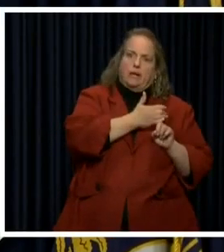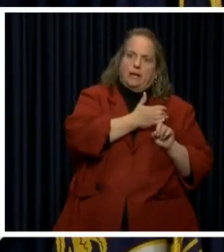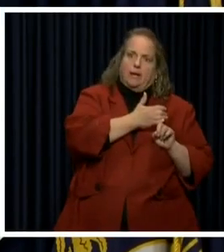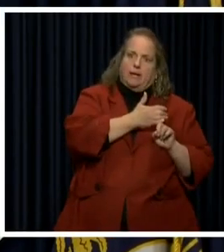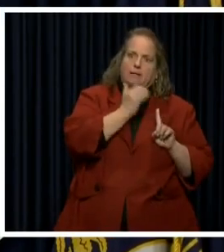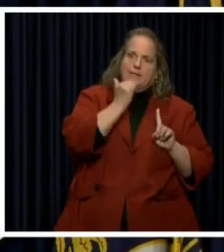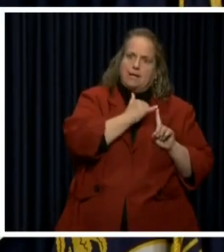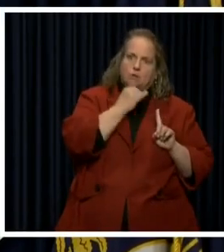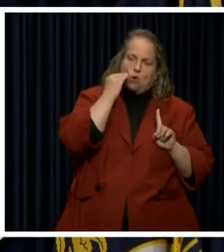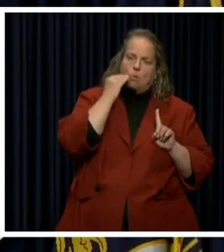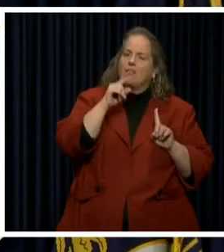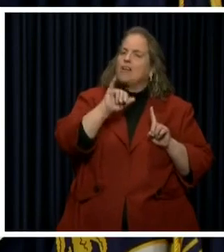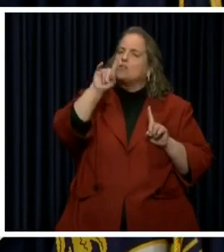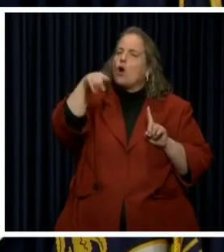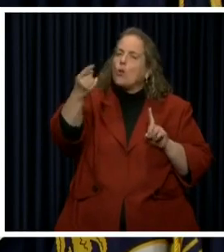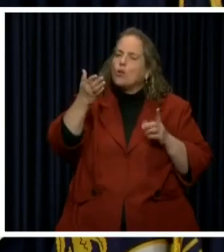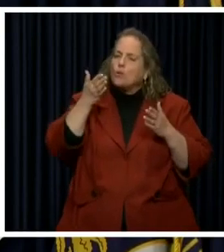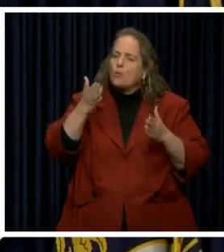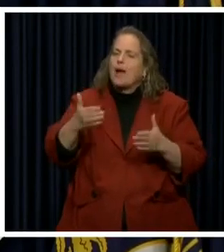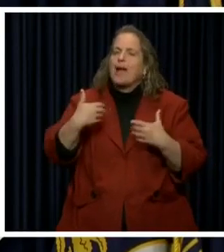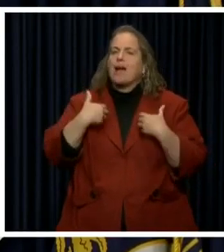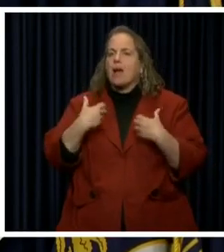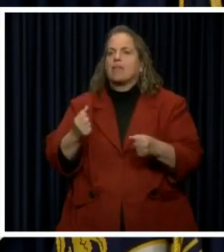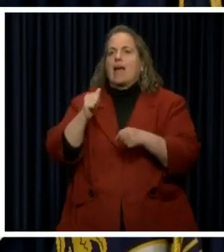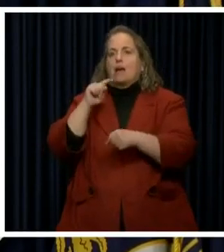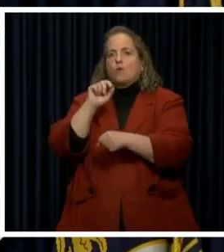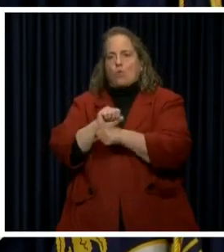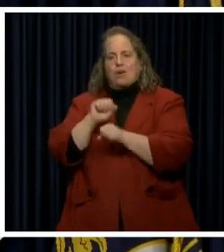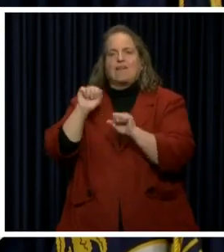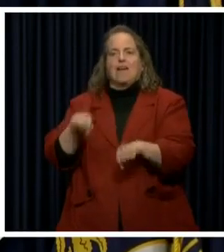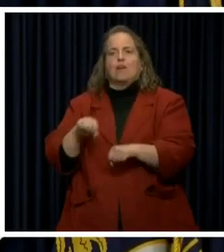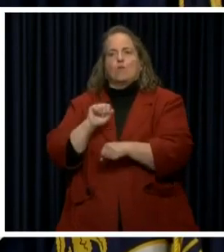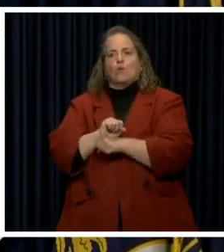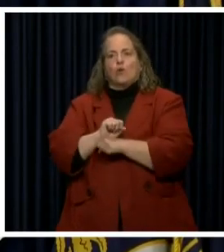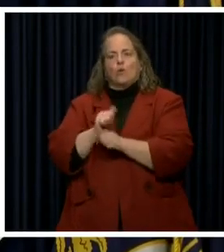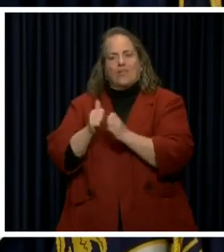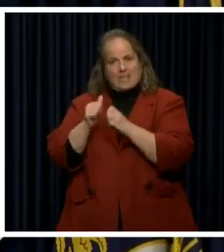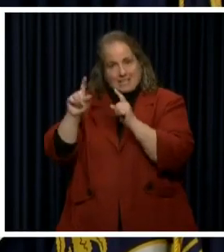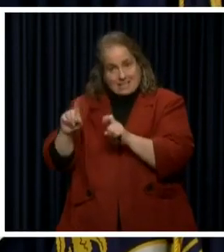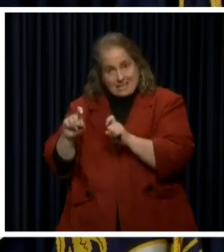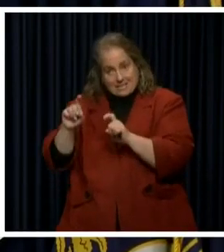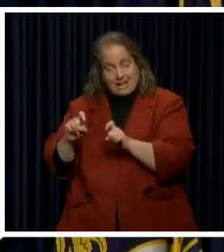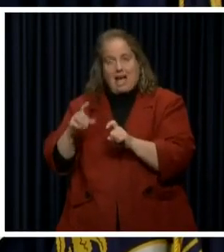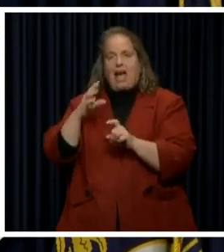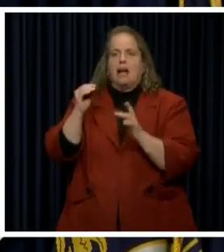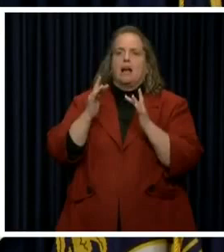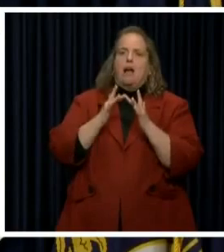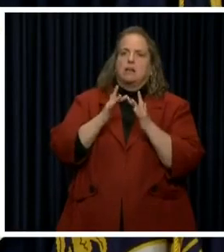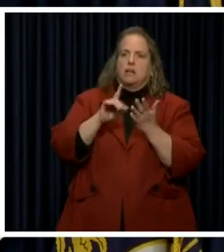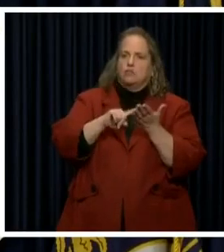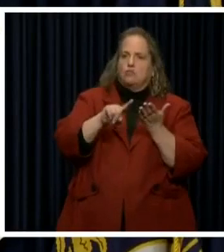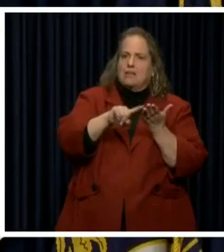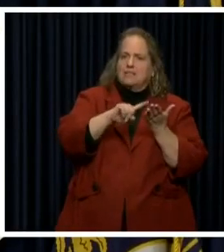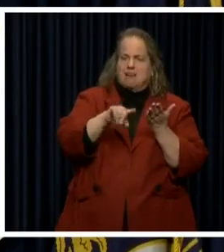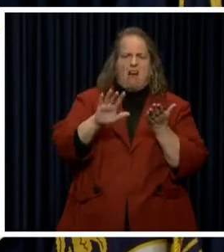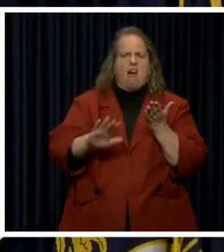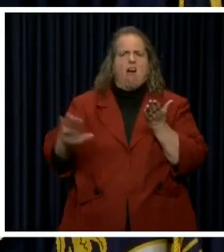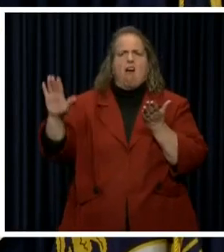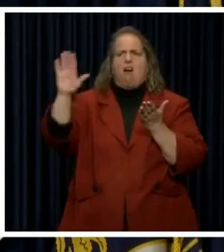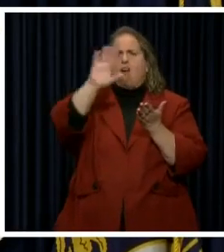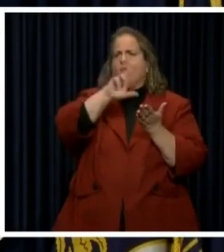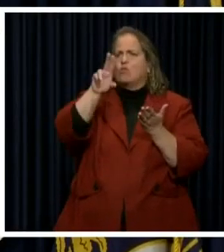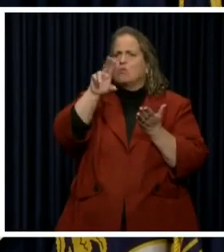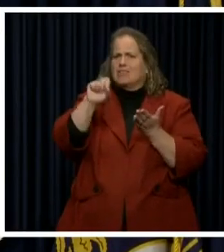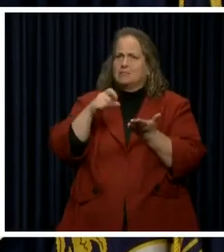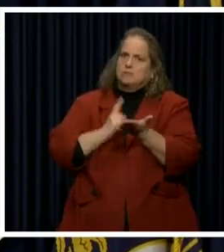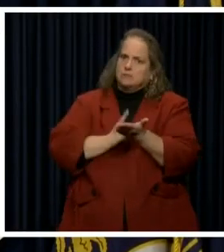Work can work, with testing and contact tracing. That's what they're talking about all over the country. It's going to be